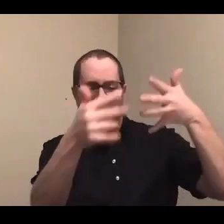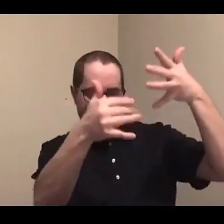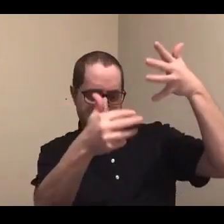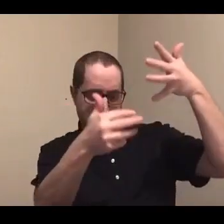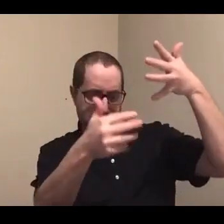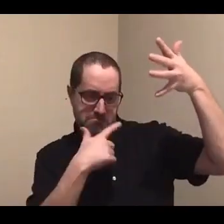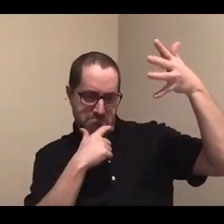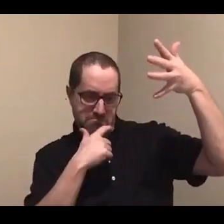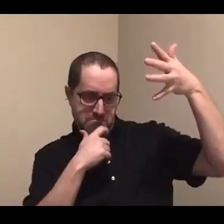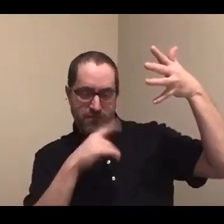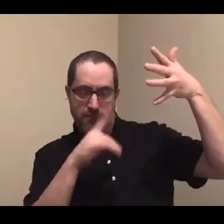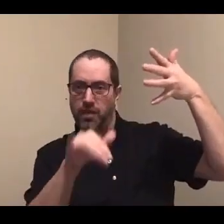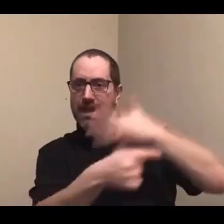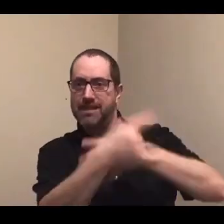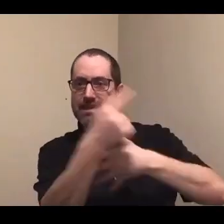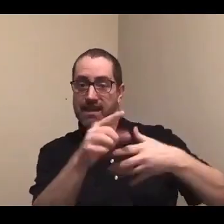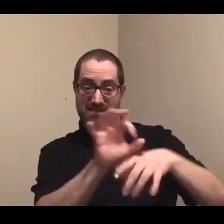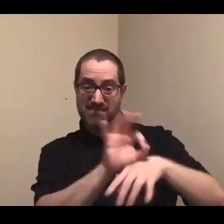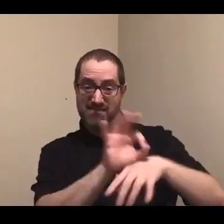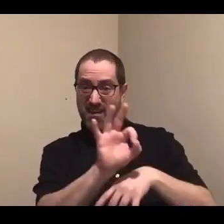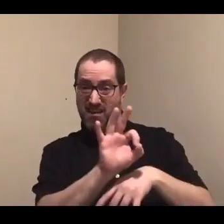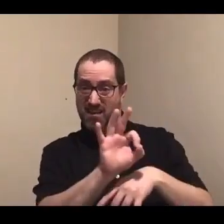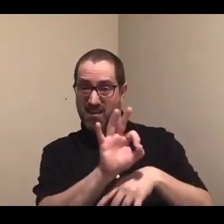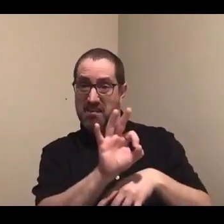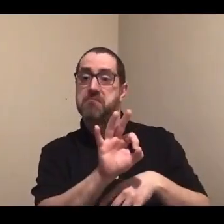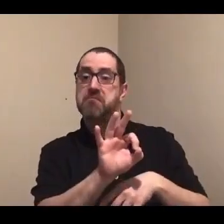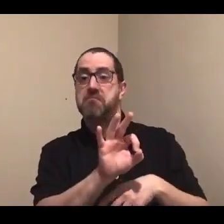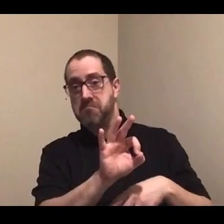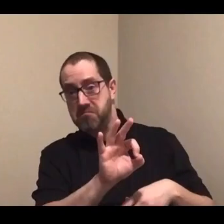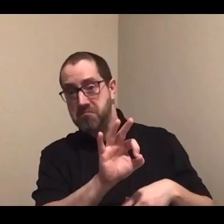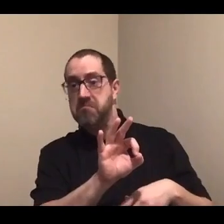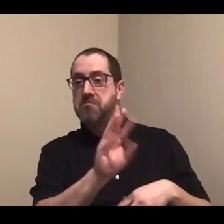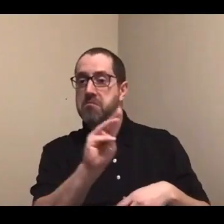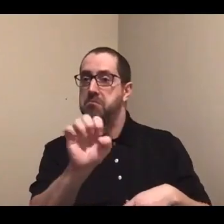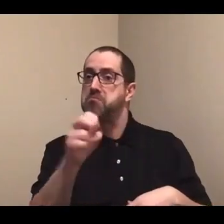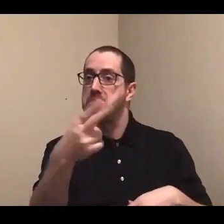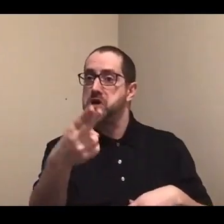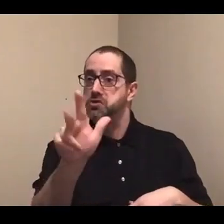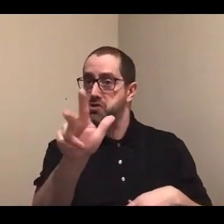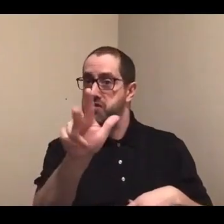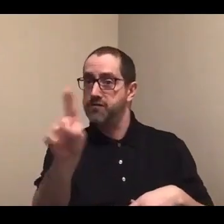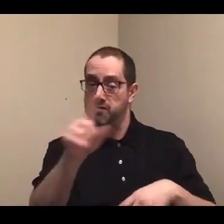day. So 9 o'clock on March 31st is going to work great.